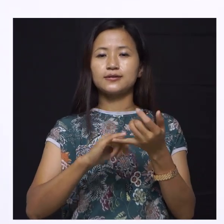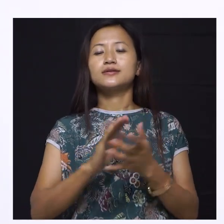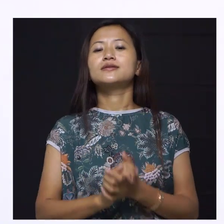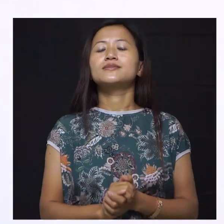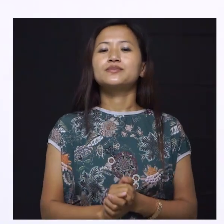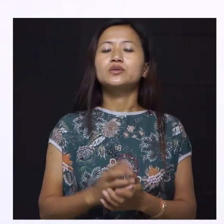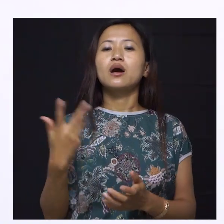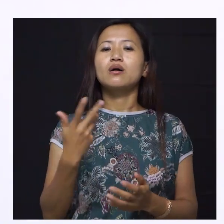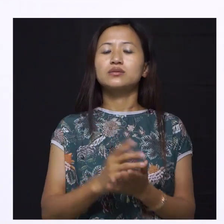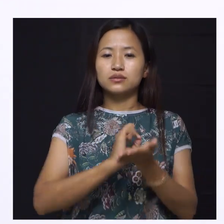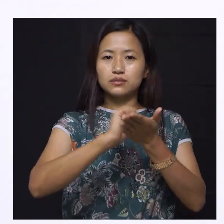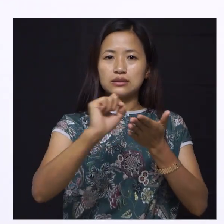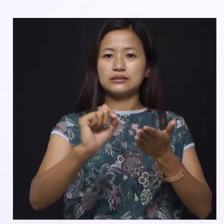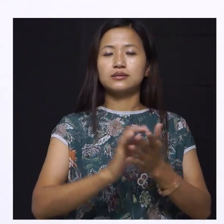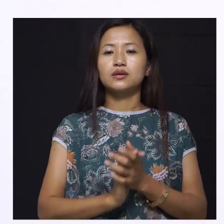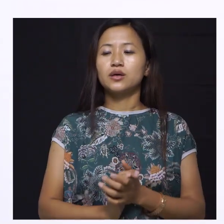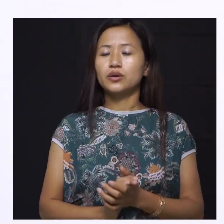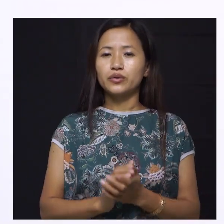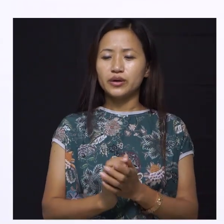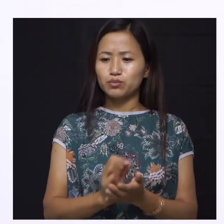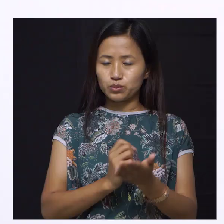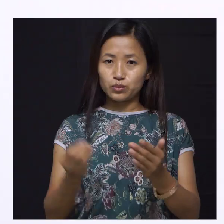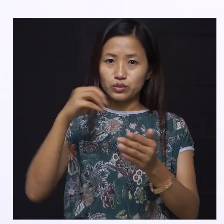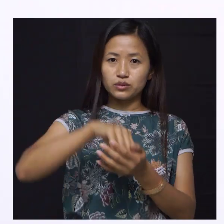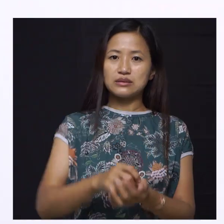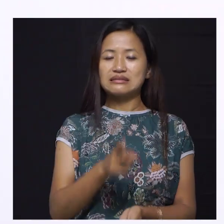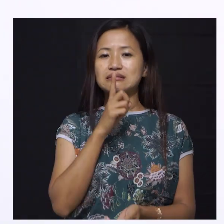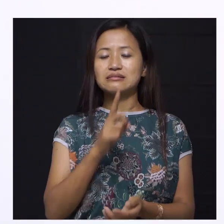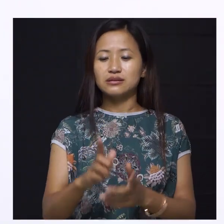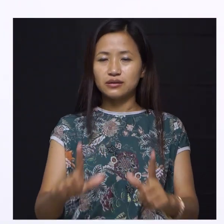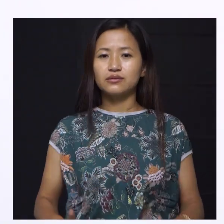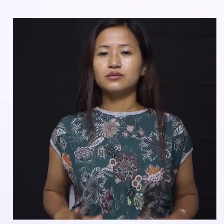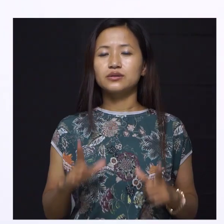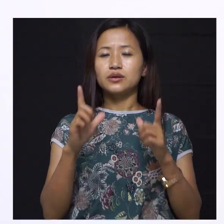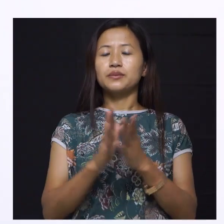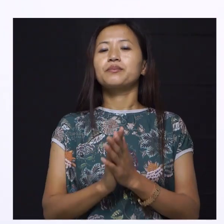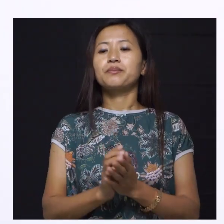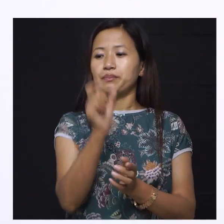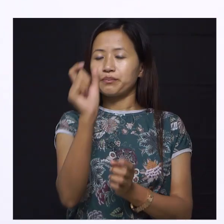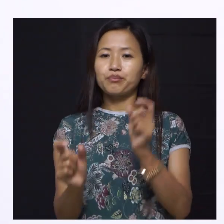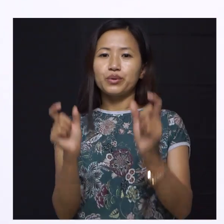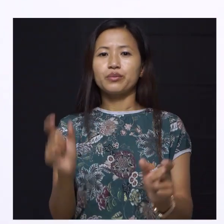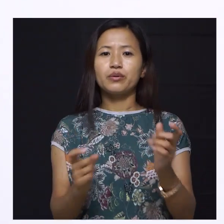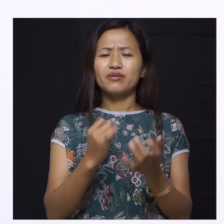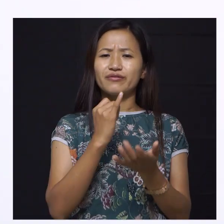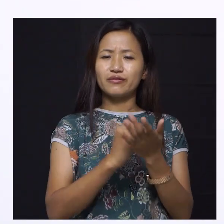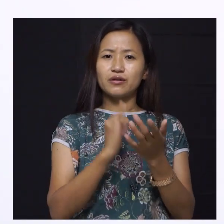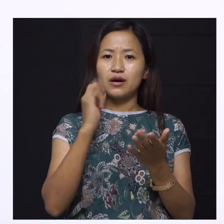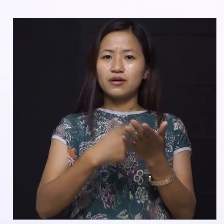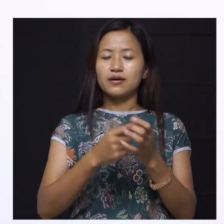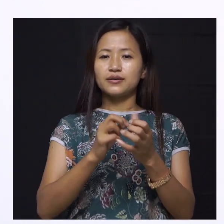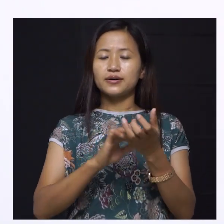writer, okay, how this writer puts the real life of the people of Irish, okay, the Irish people into